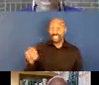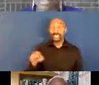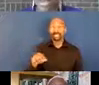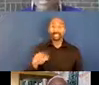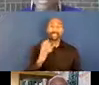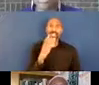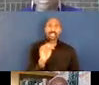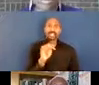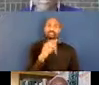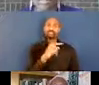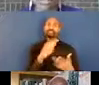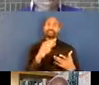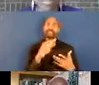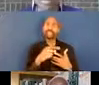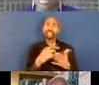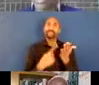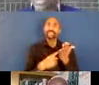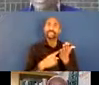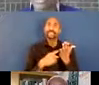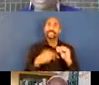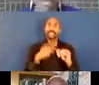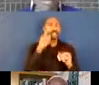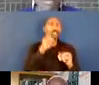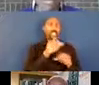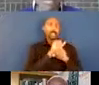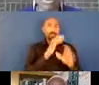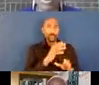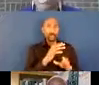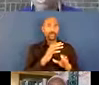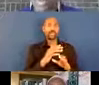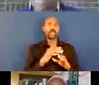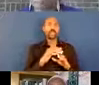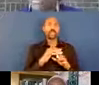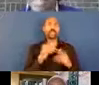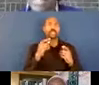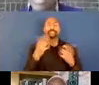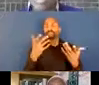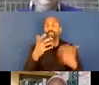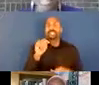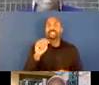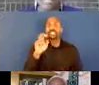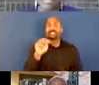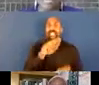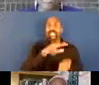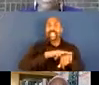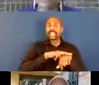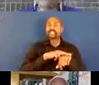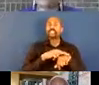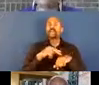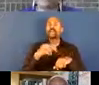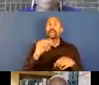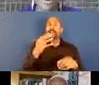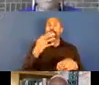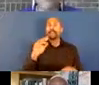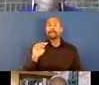in a way that highlights the agency of women, transnational migrant labor, and creative repression of states, encouraging me to